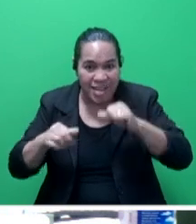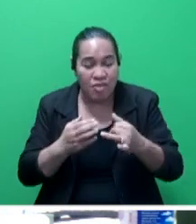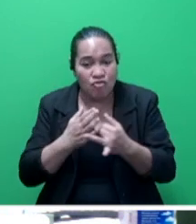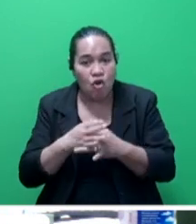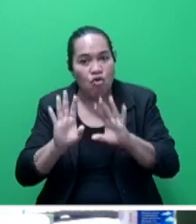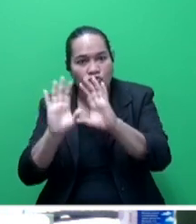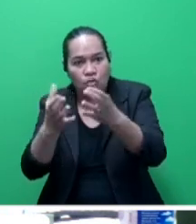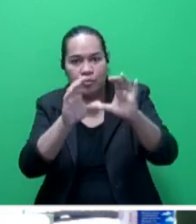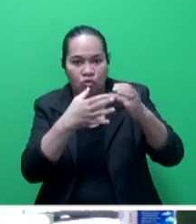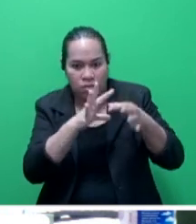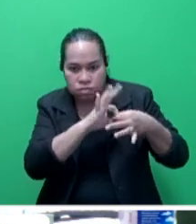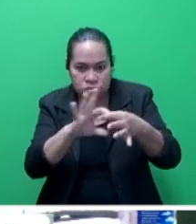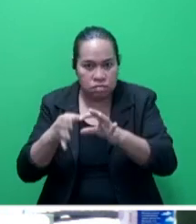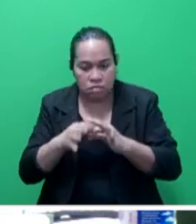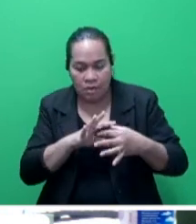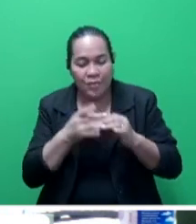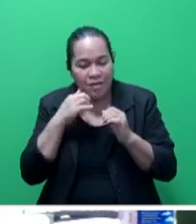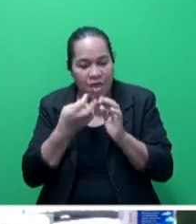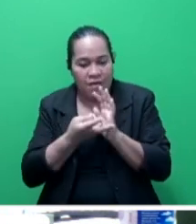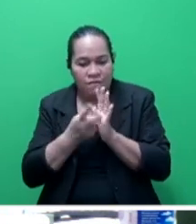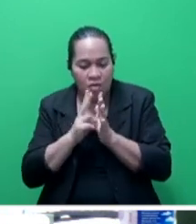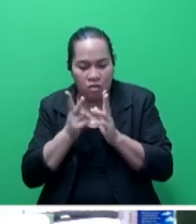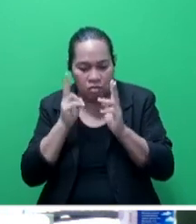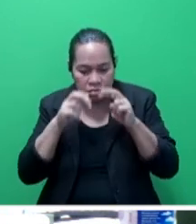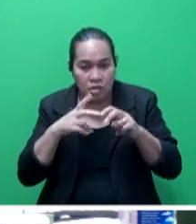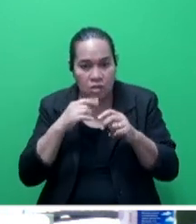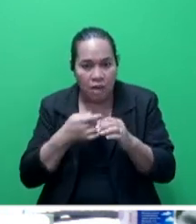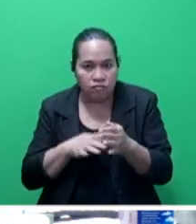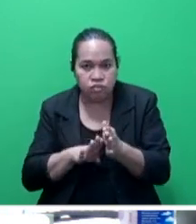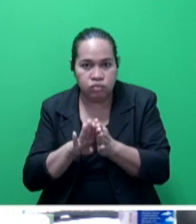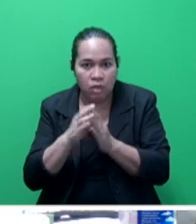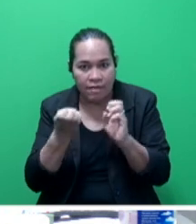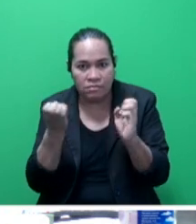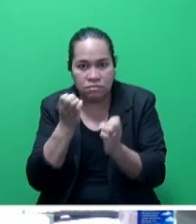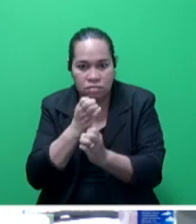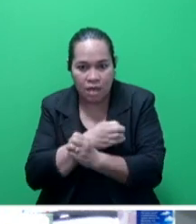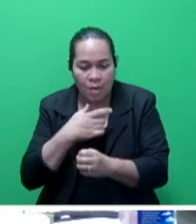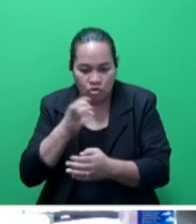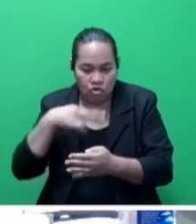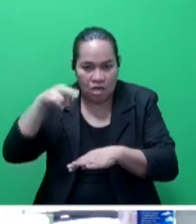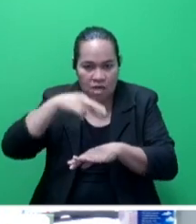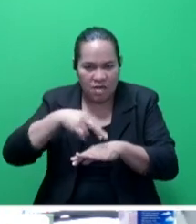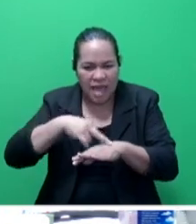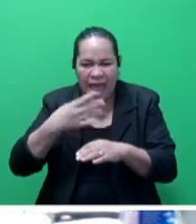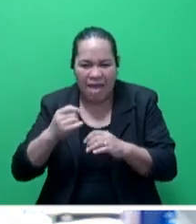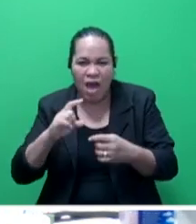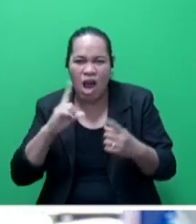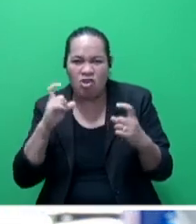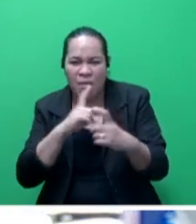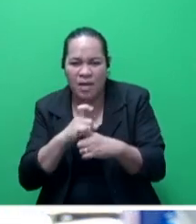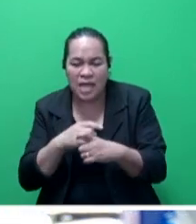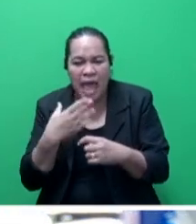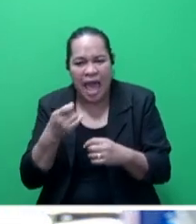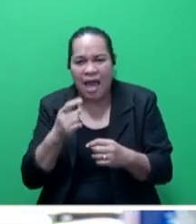groups has been viewed to evolve rapidly and intensify the complex regional security dynamics. The diverse